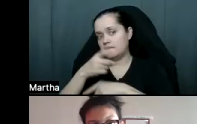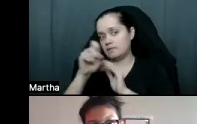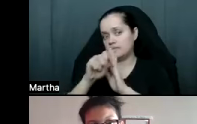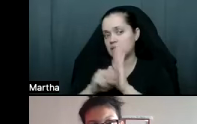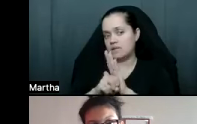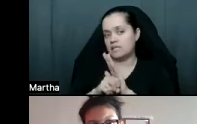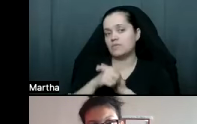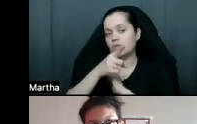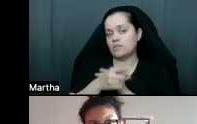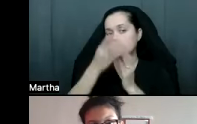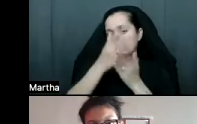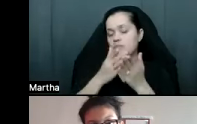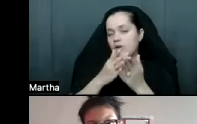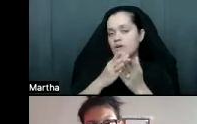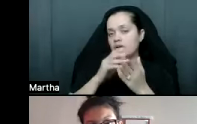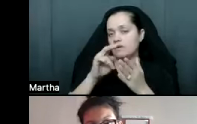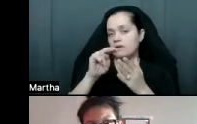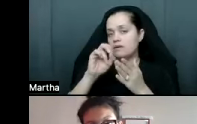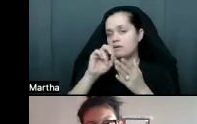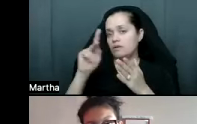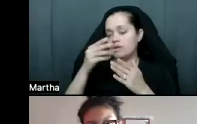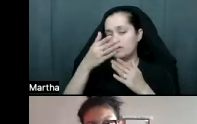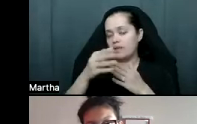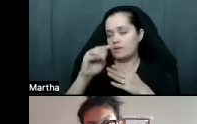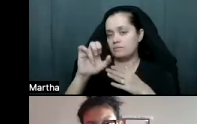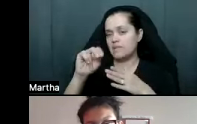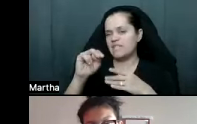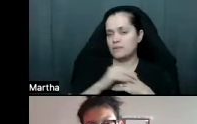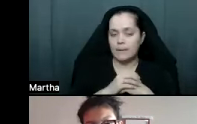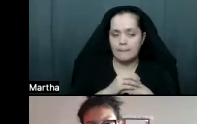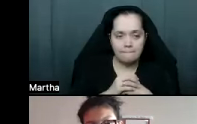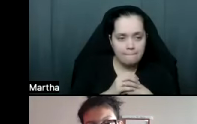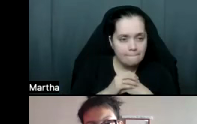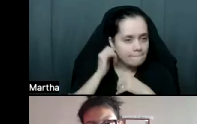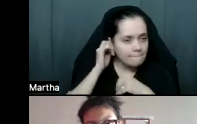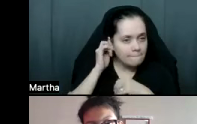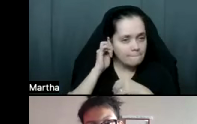into this little nook there in Minnesota.